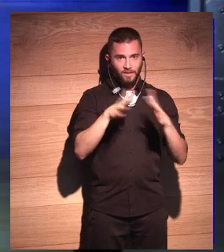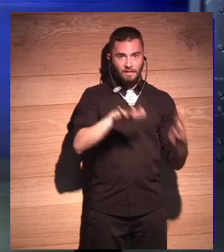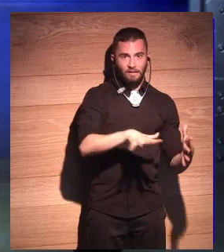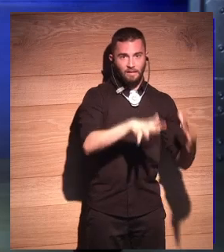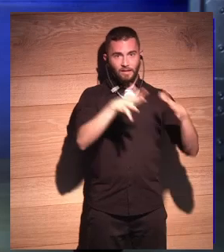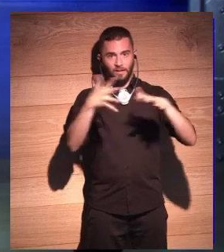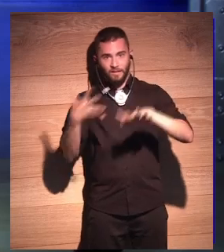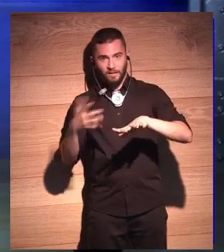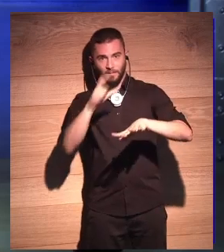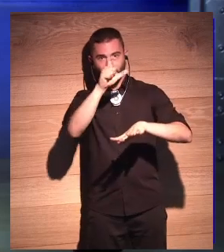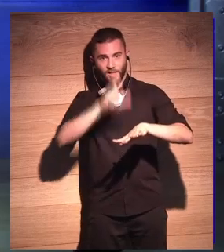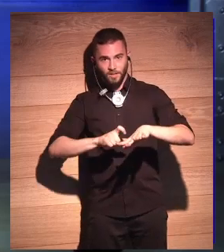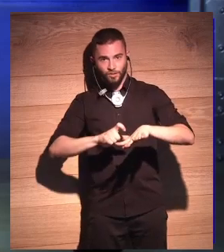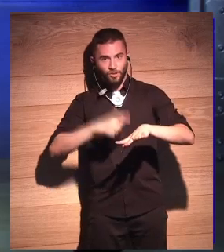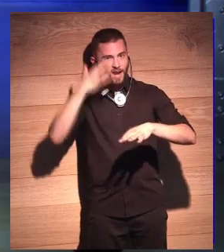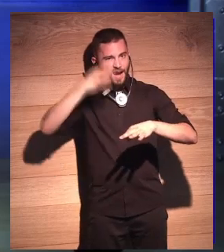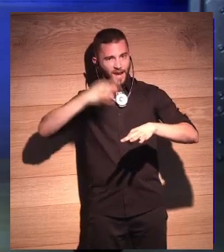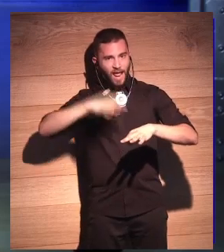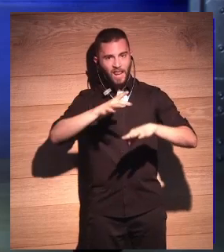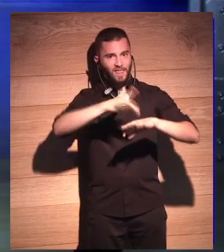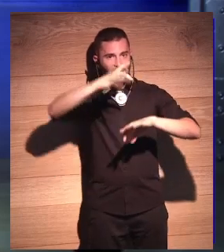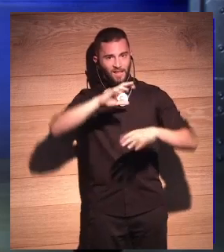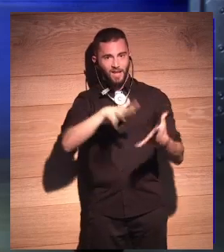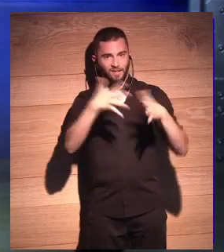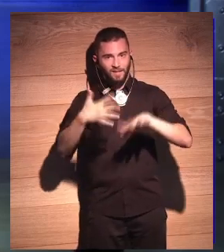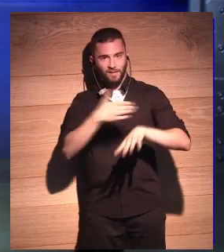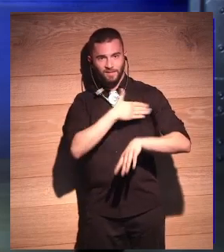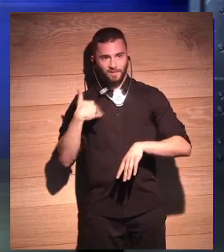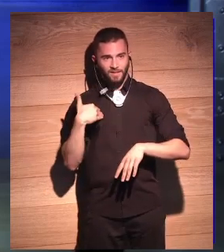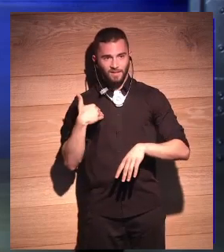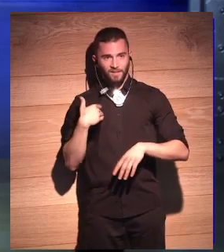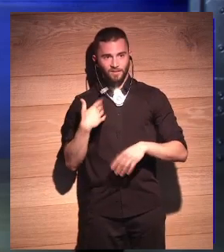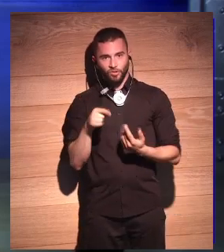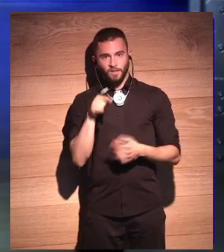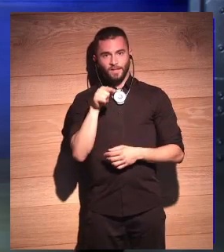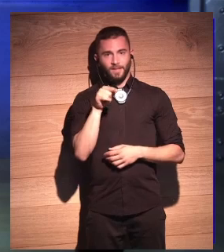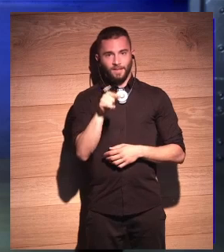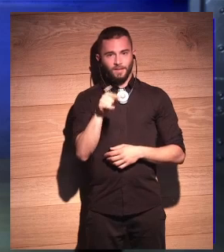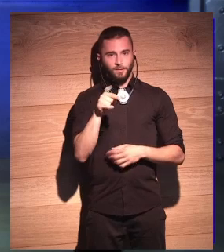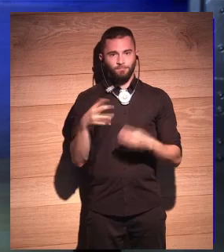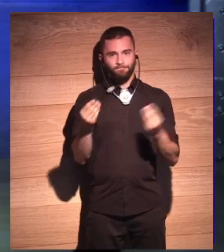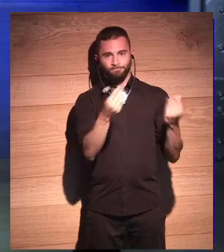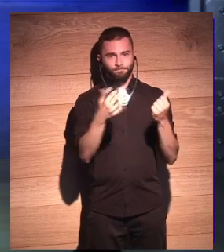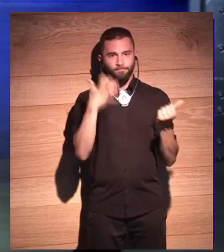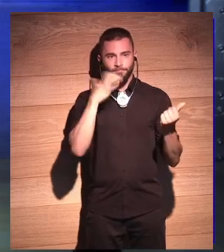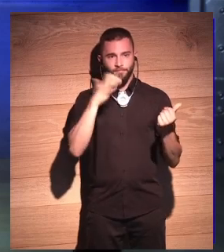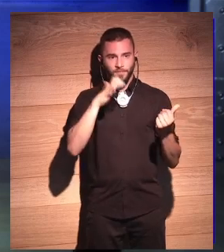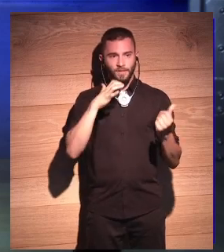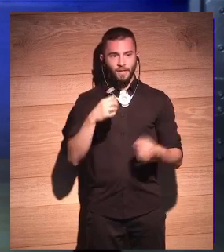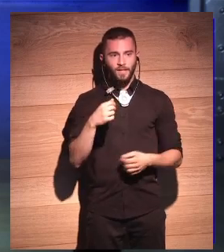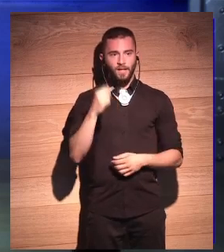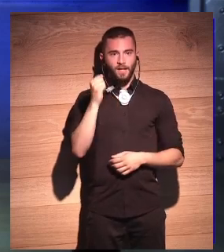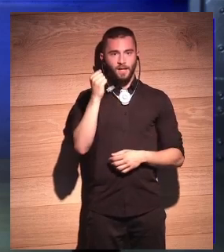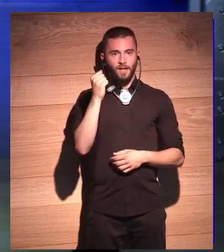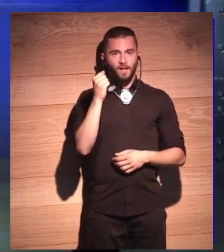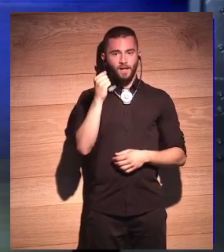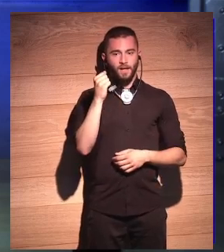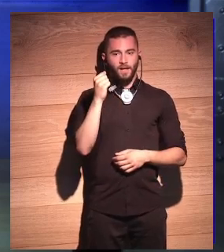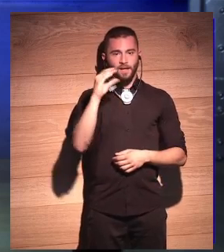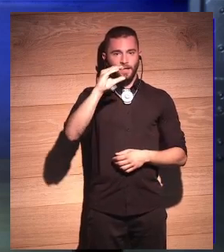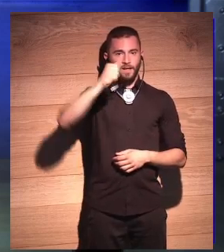you end up in this weird territory. This is the uncanny valley. This is a digital face. If you look at it, you can tell it's not real. It's a little